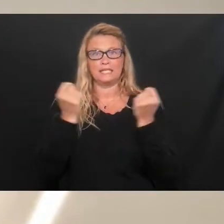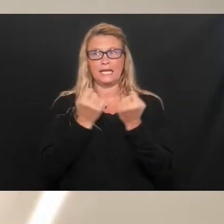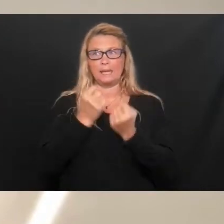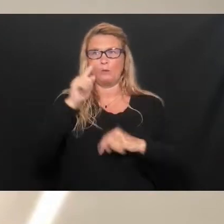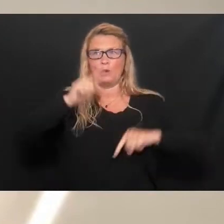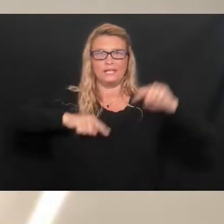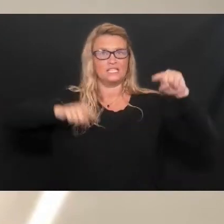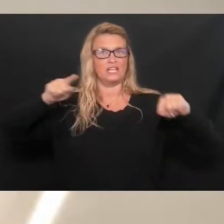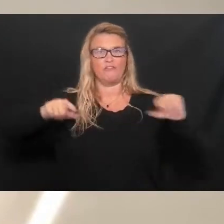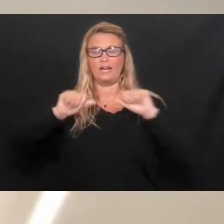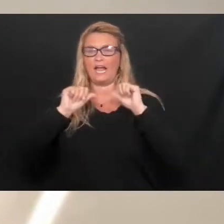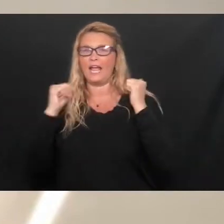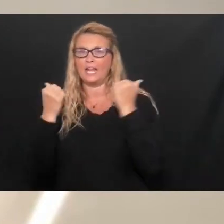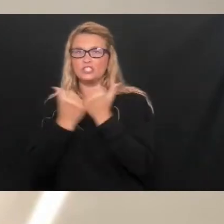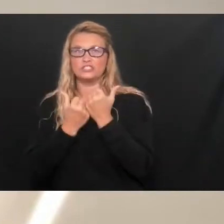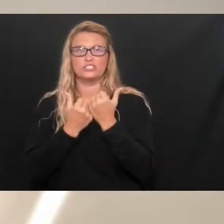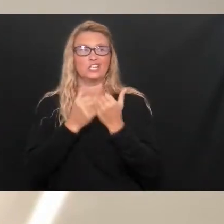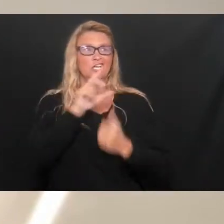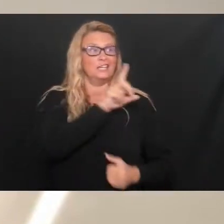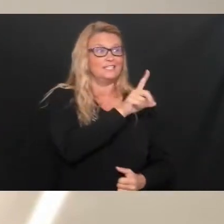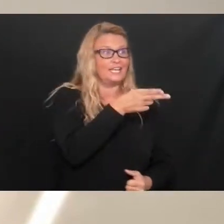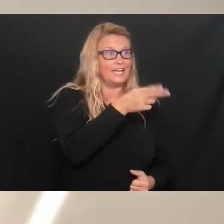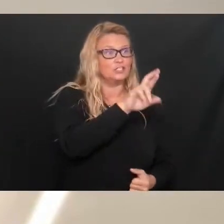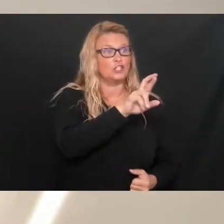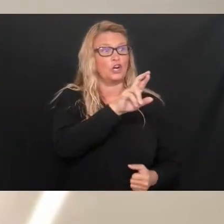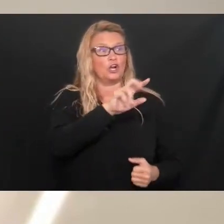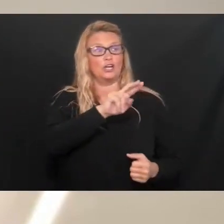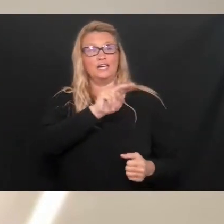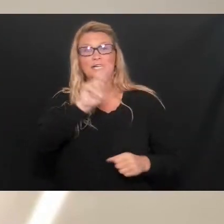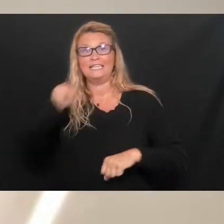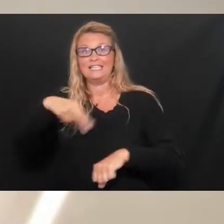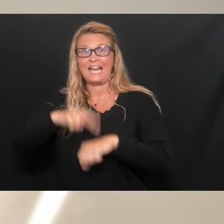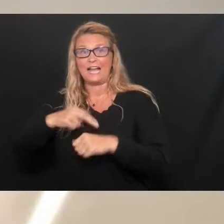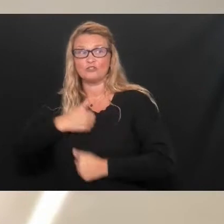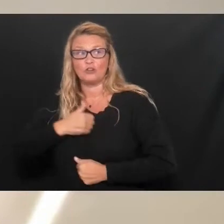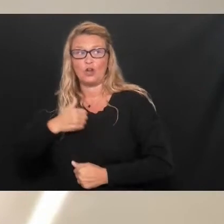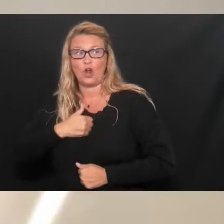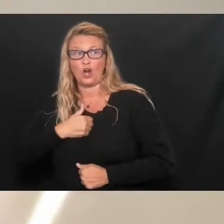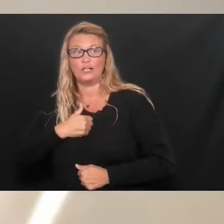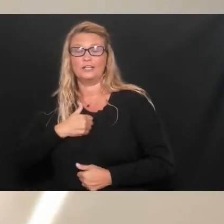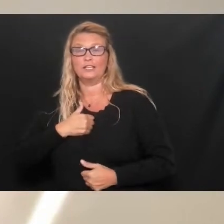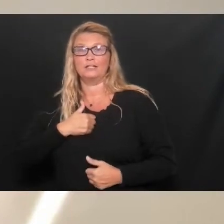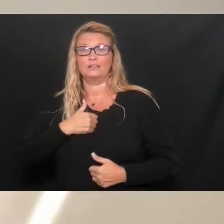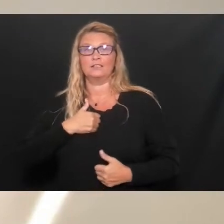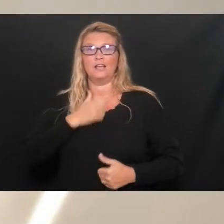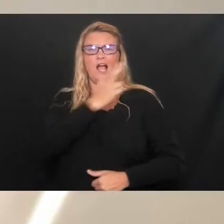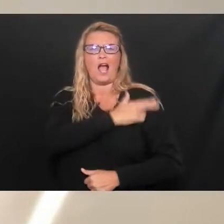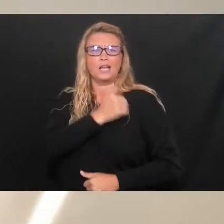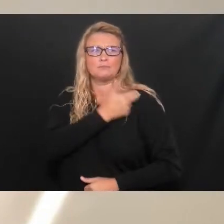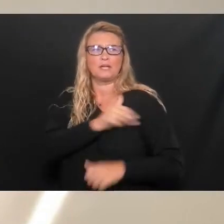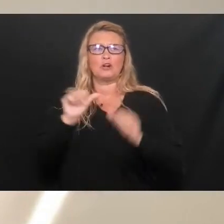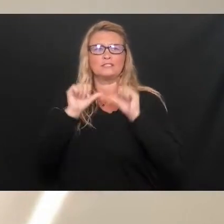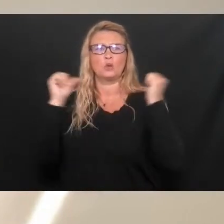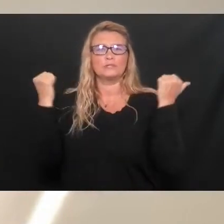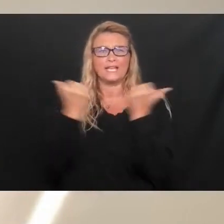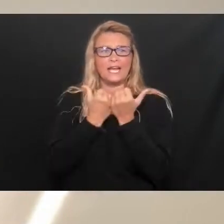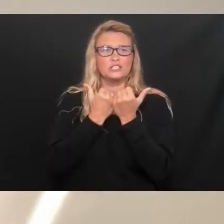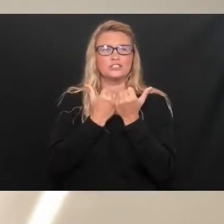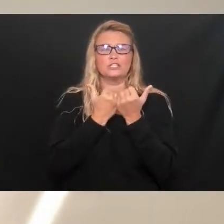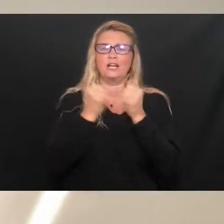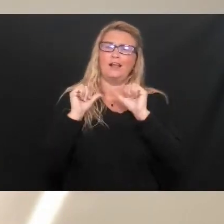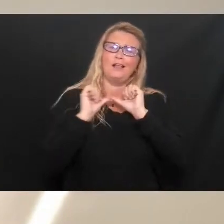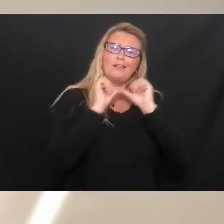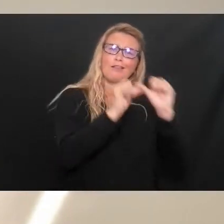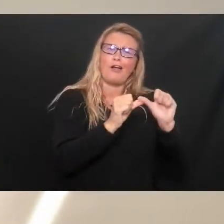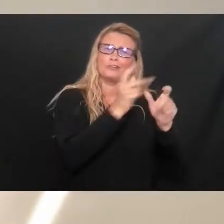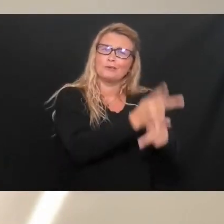multi-agency personnel from DHHR to the National Guard to the Hospital Association, the Long-Term